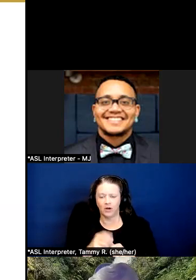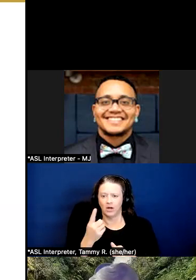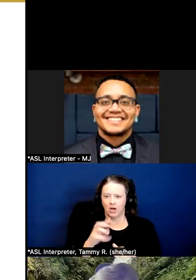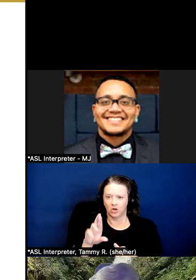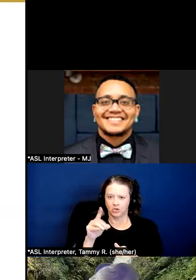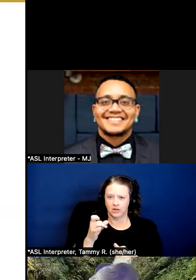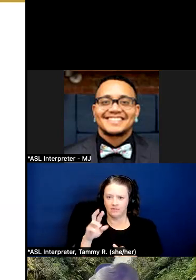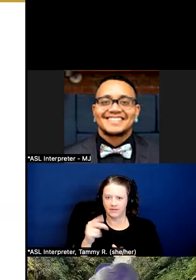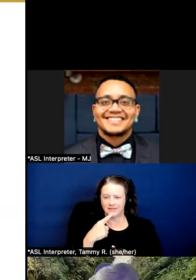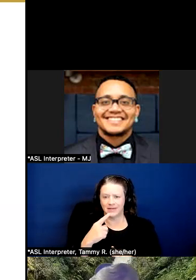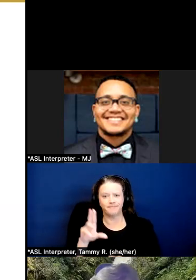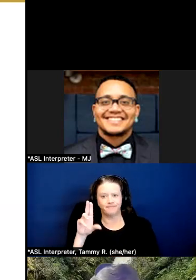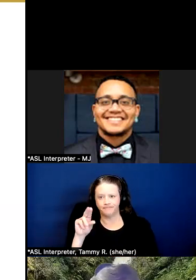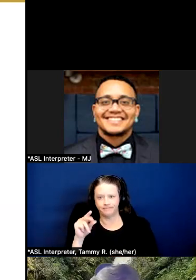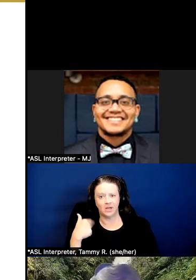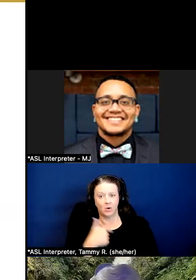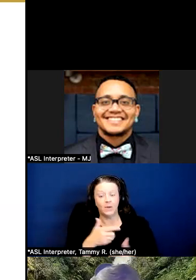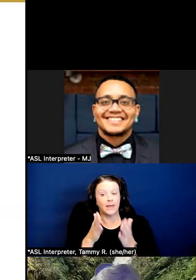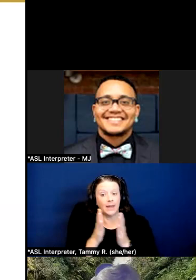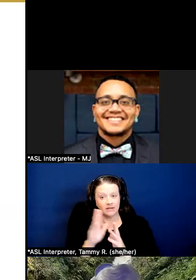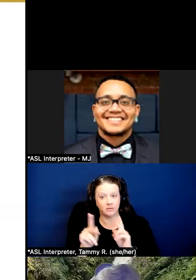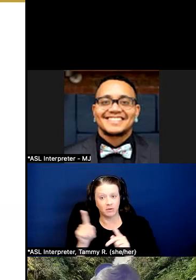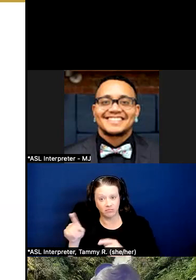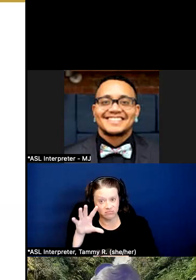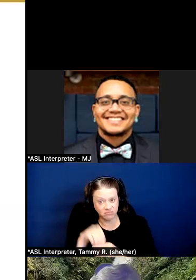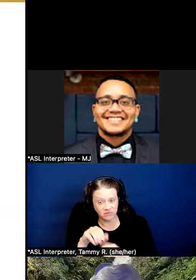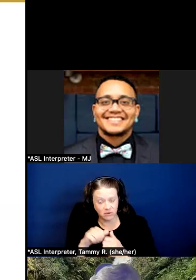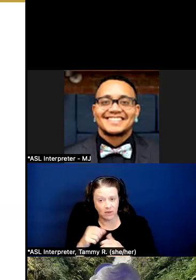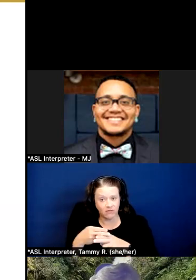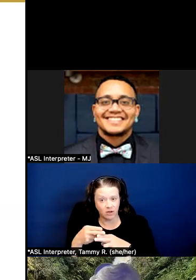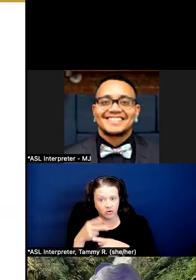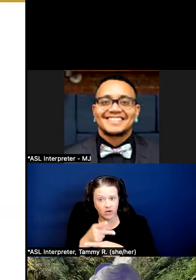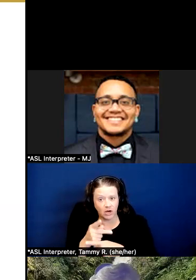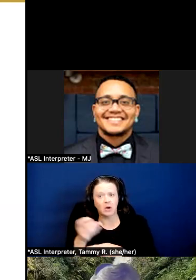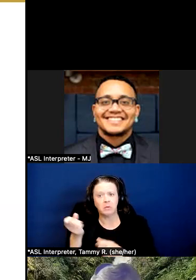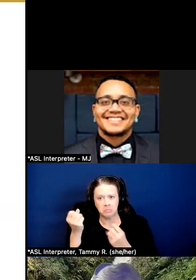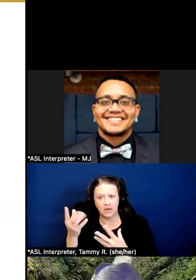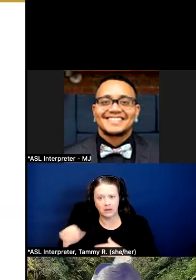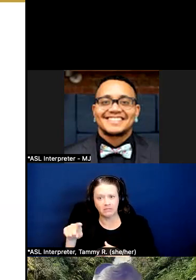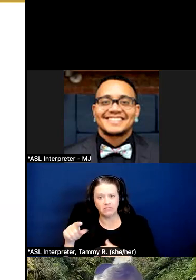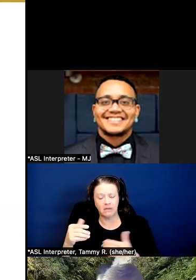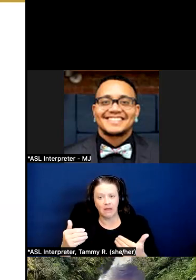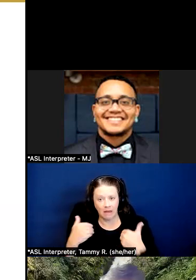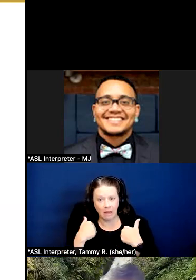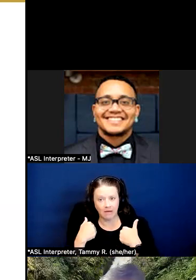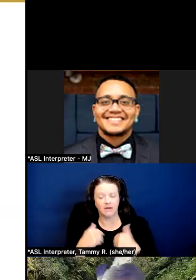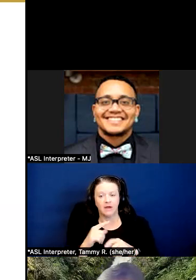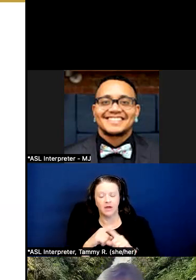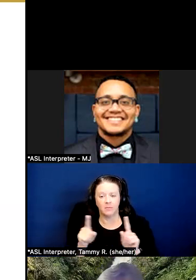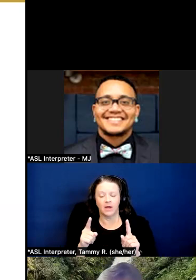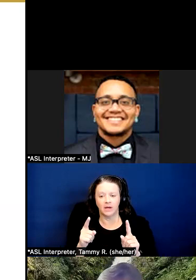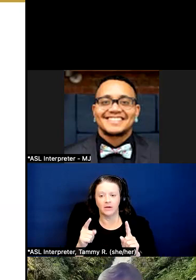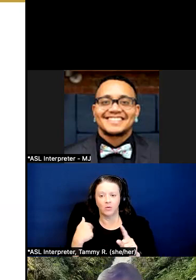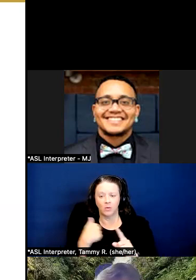did ask people if they had been in foster care, and quite a few had. So we have that, and we can now look at people